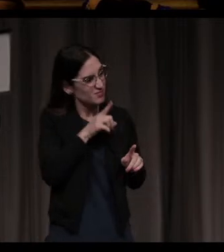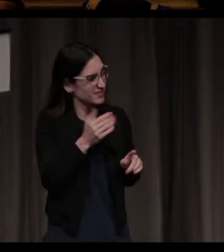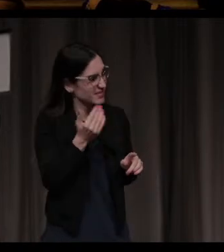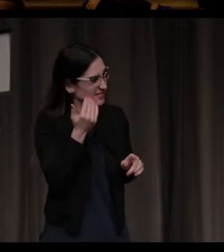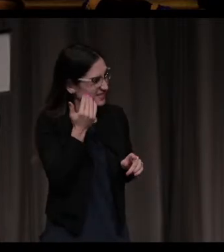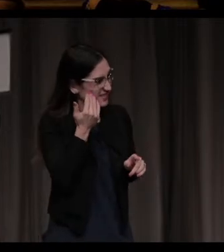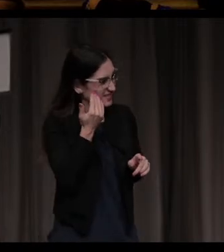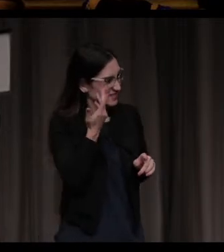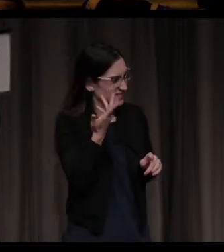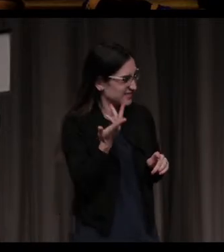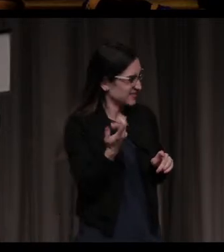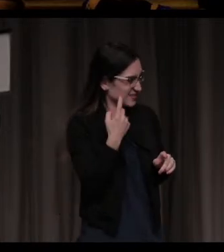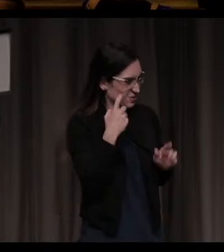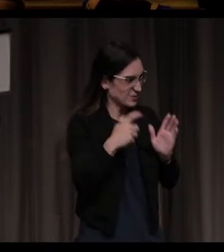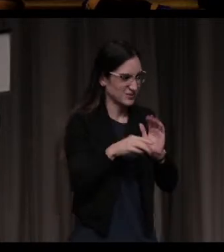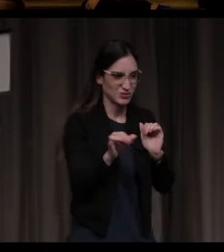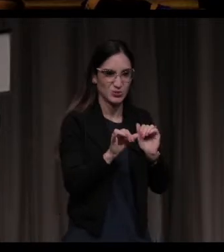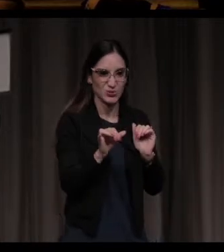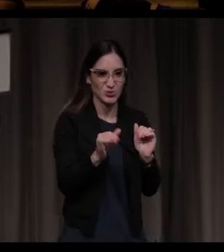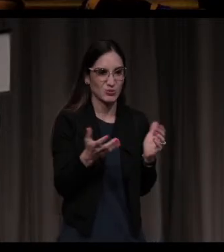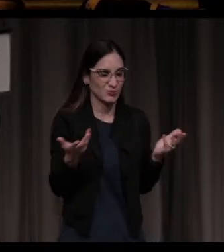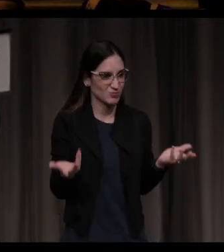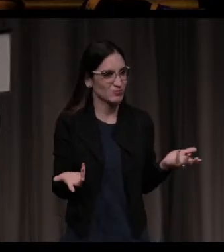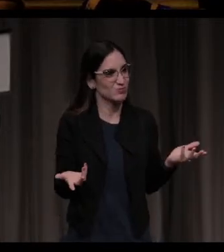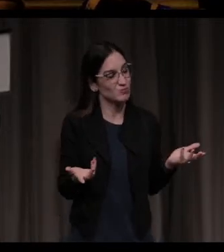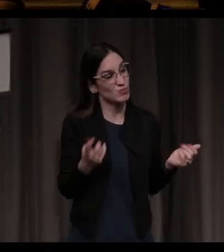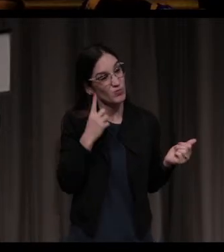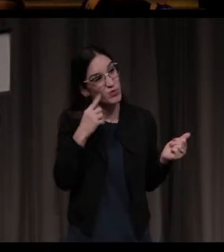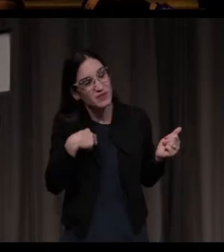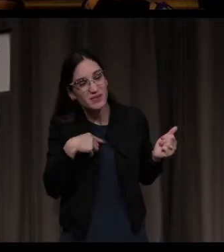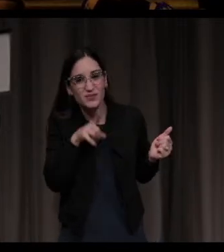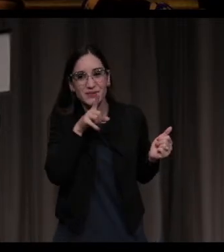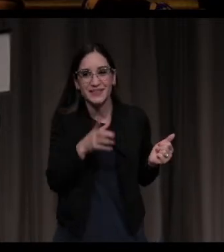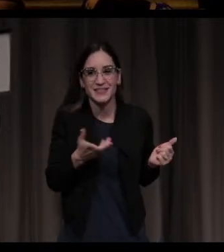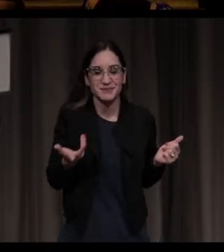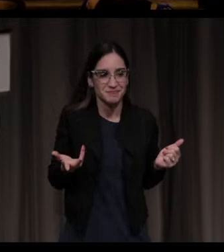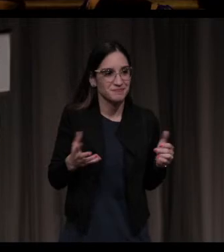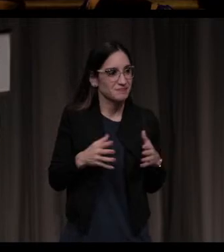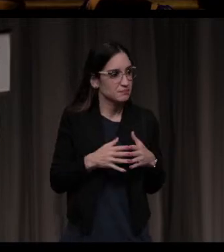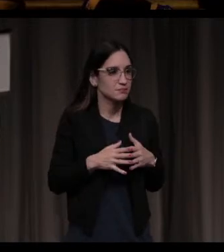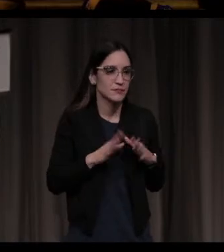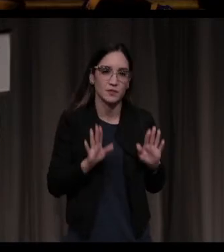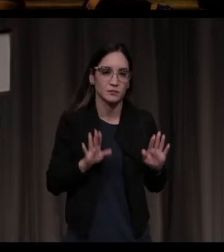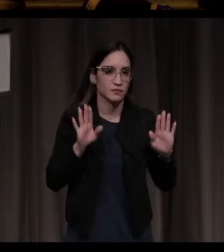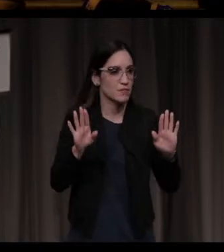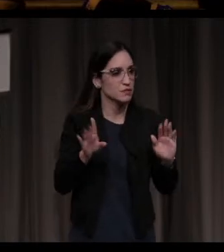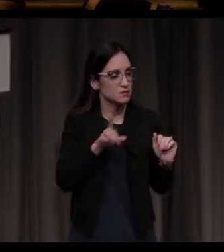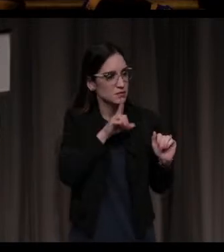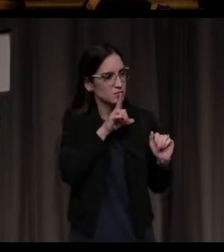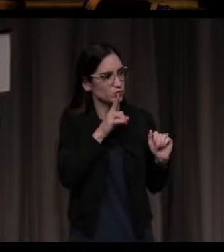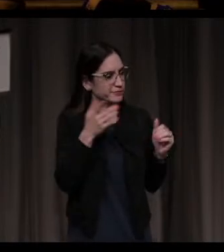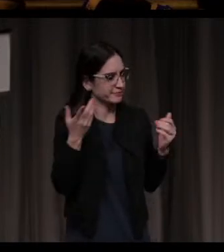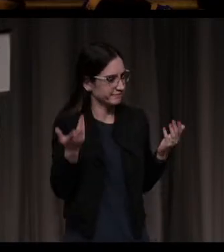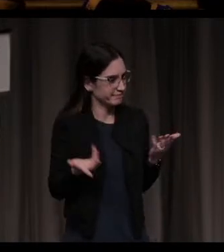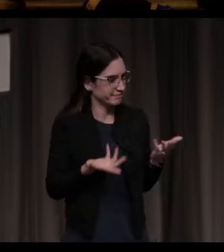other. And so for me, it was a really, really amazing sort of result